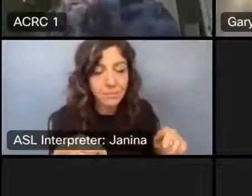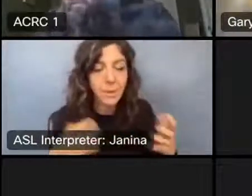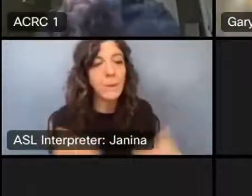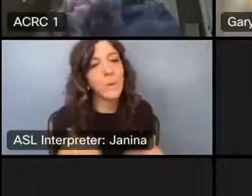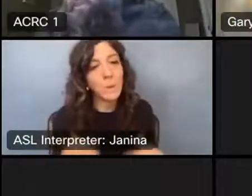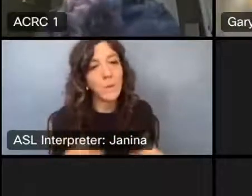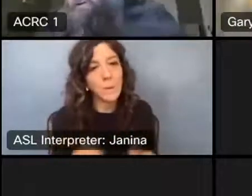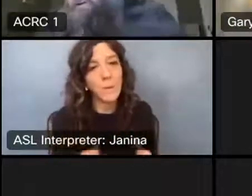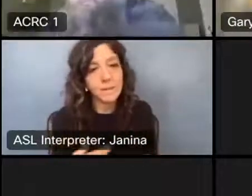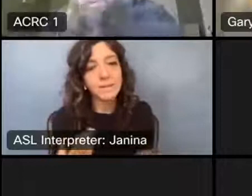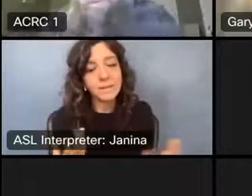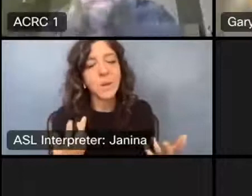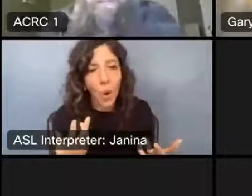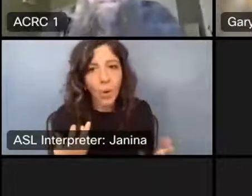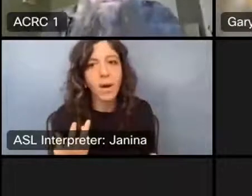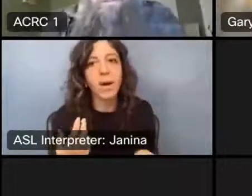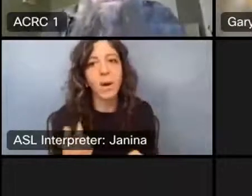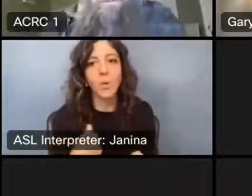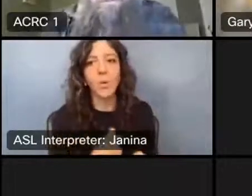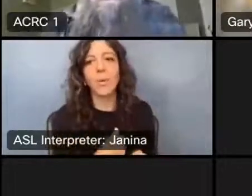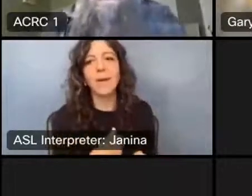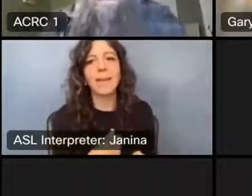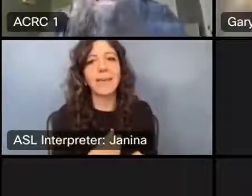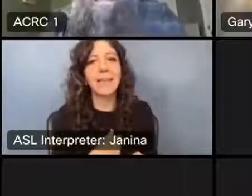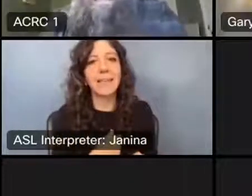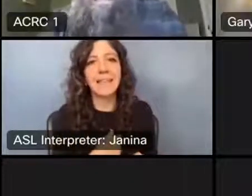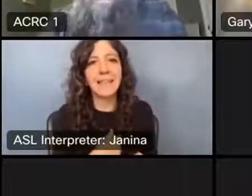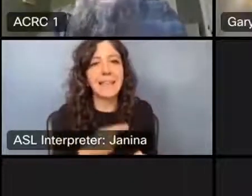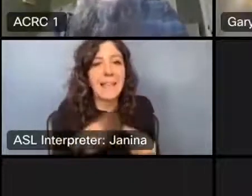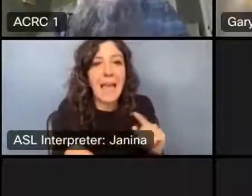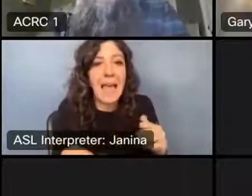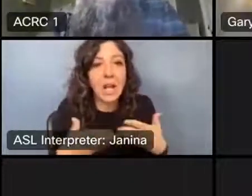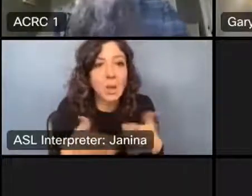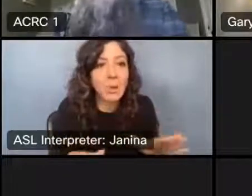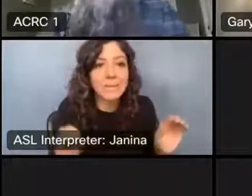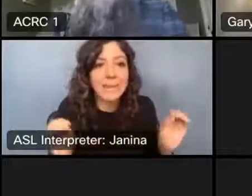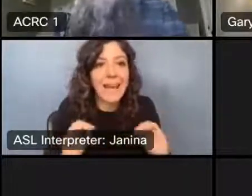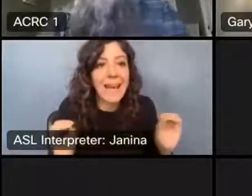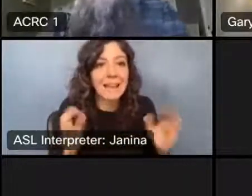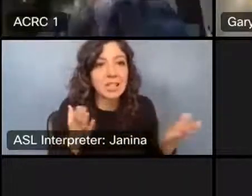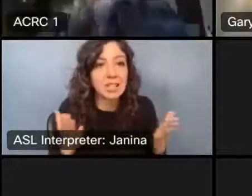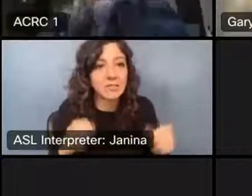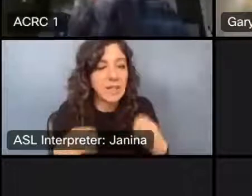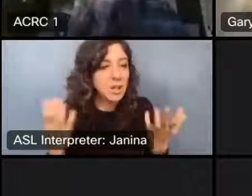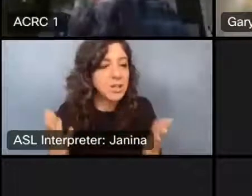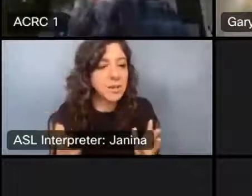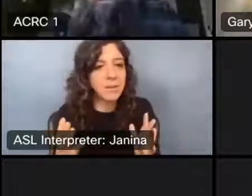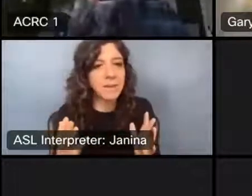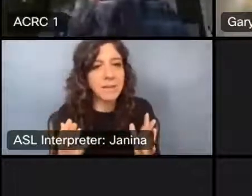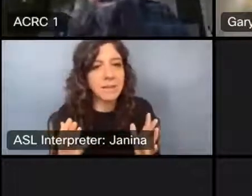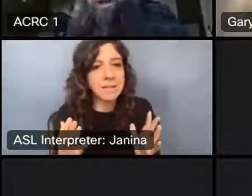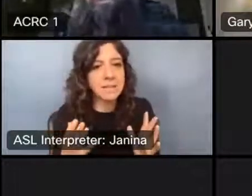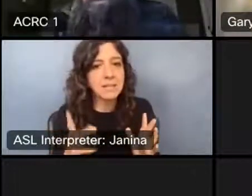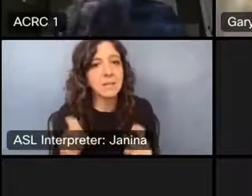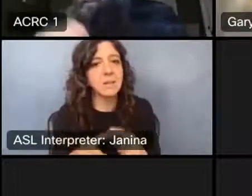So with that, you know, we can't look at losing any service providers. We just have to keep looking at adding more and